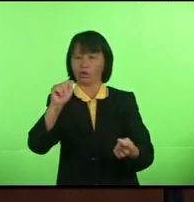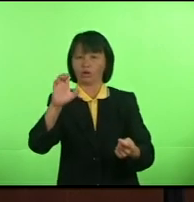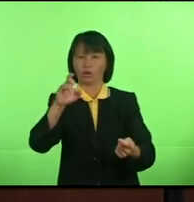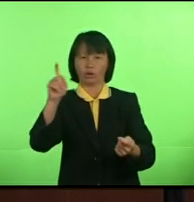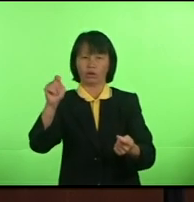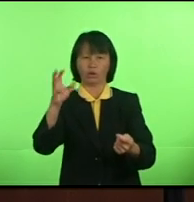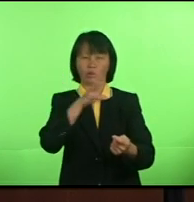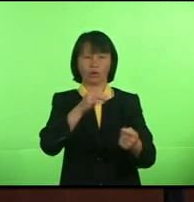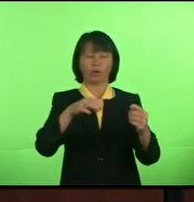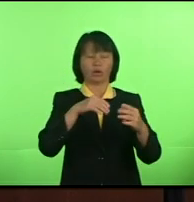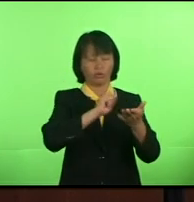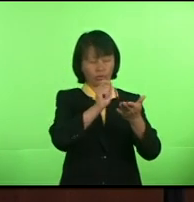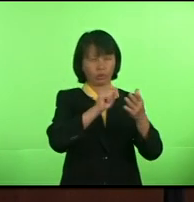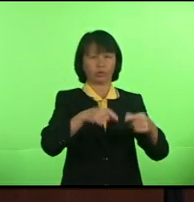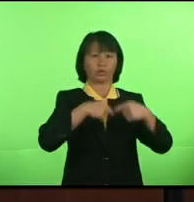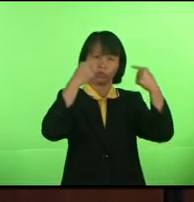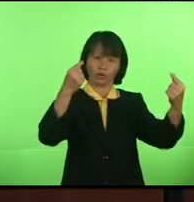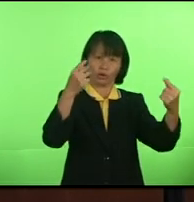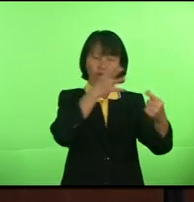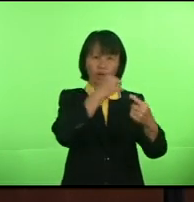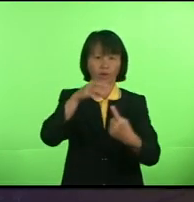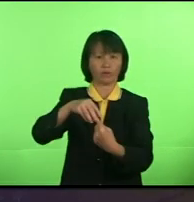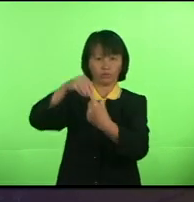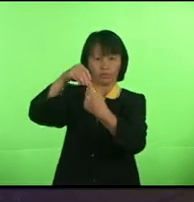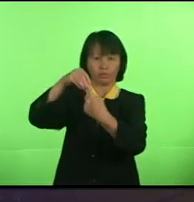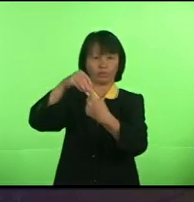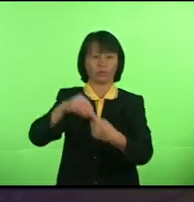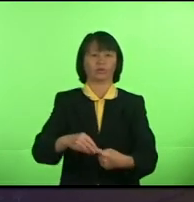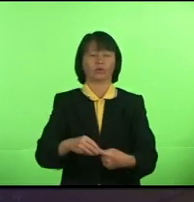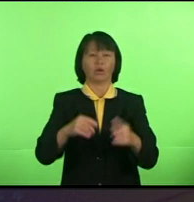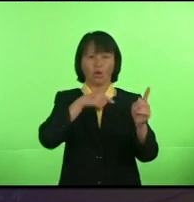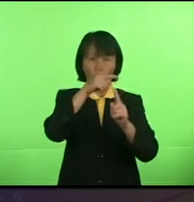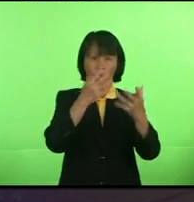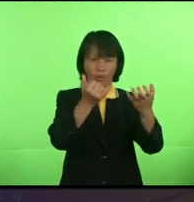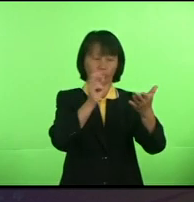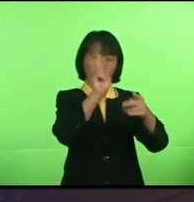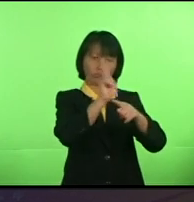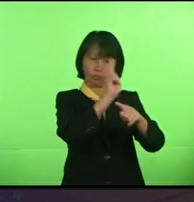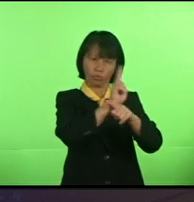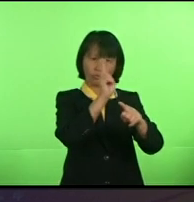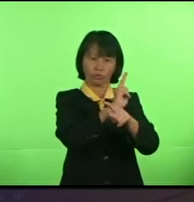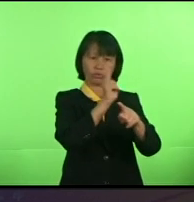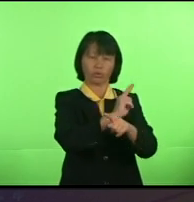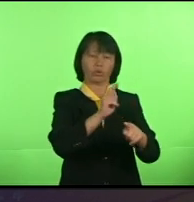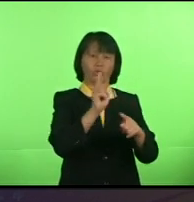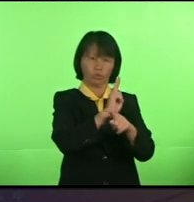to specific or vice versa. So when you want to use these types